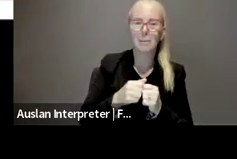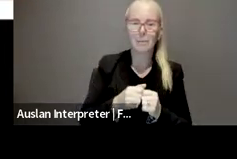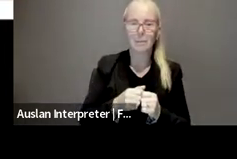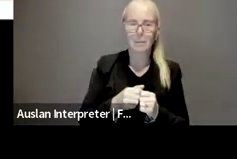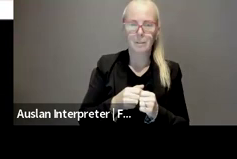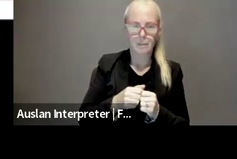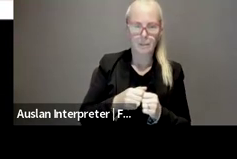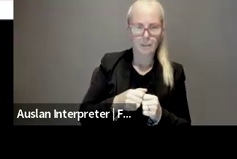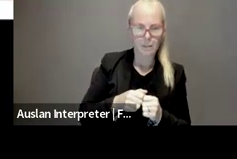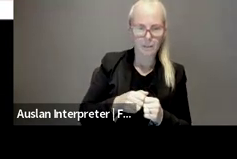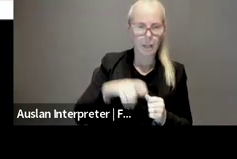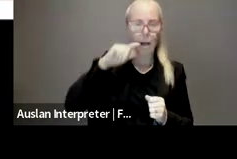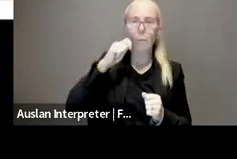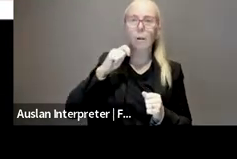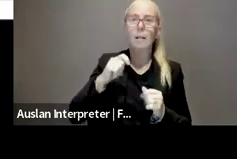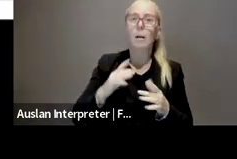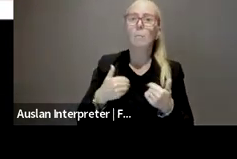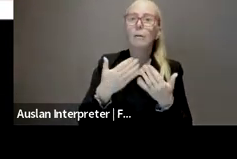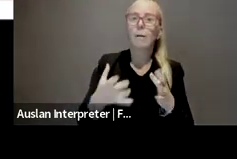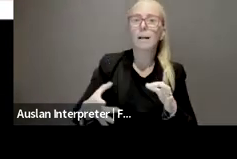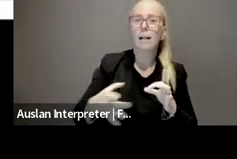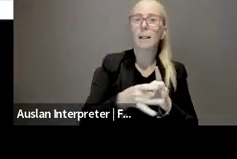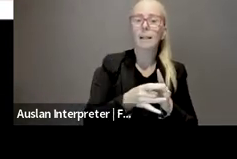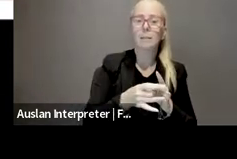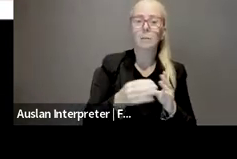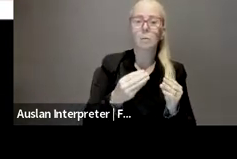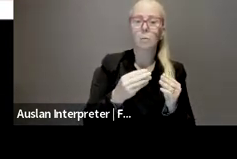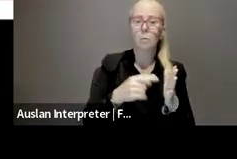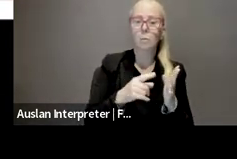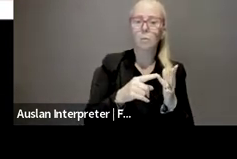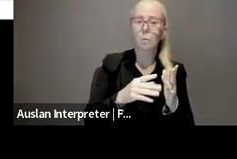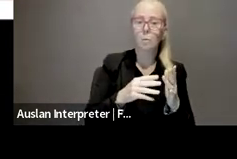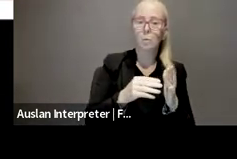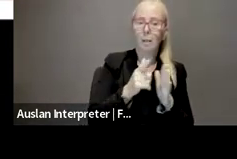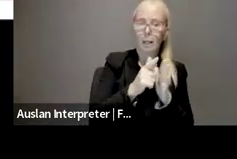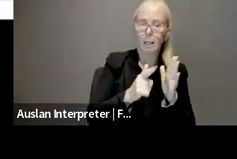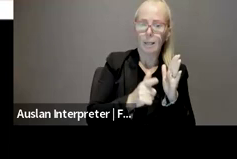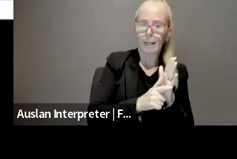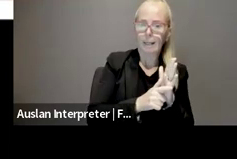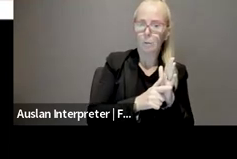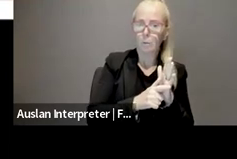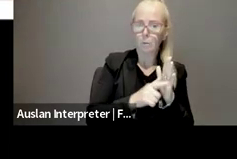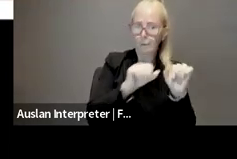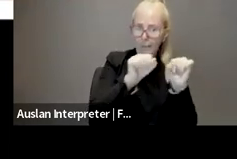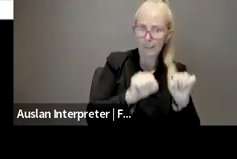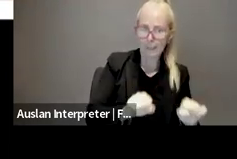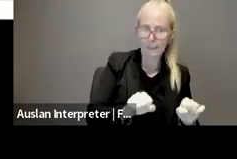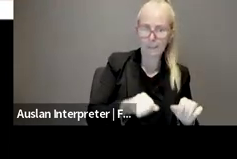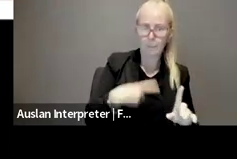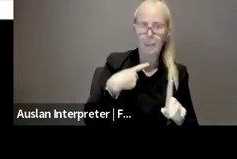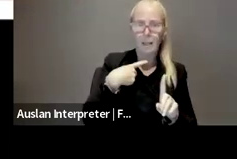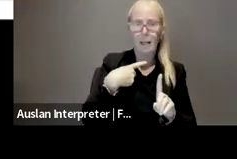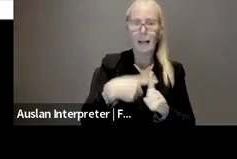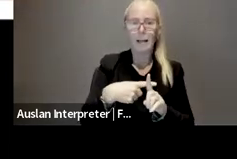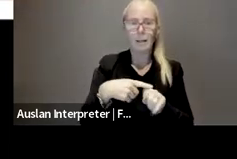affordable legal assistance for persons with disabilities, and disability compliance services tailored for